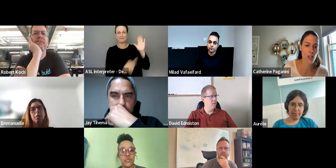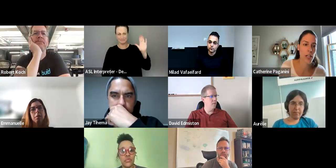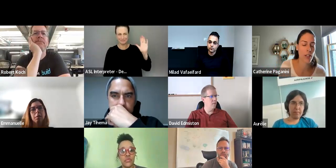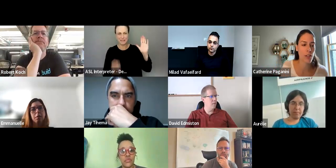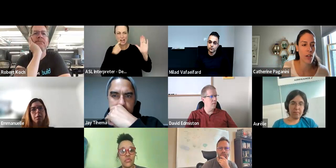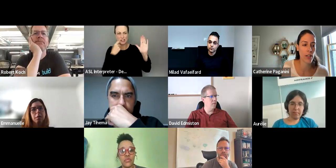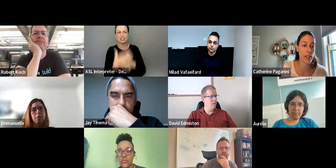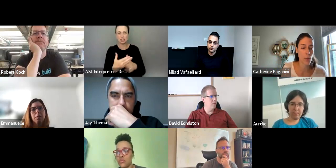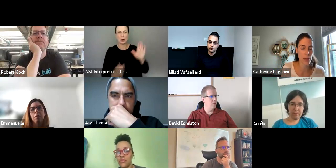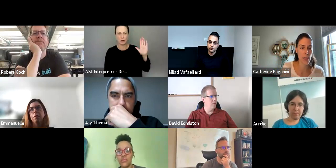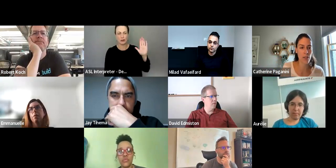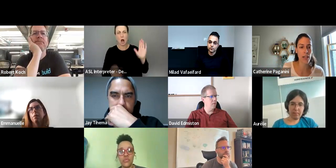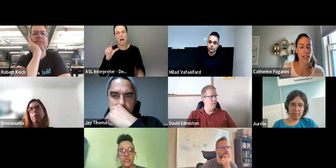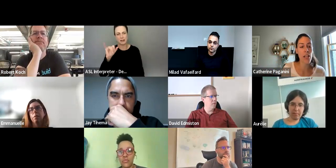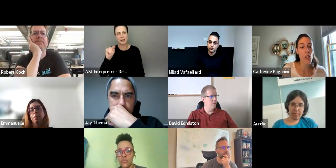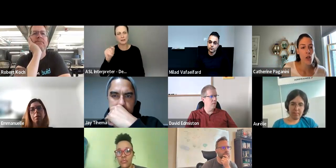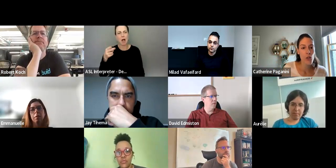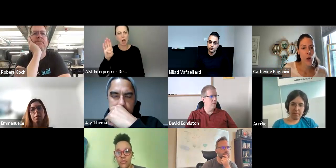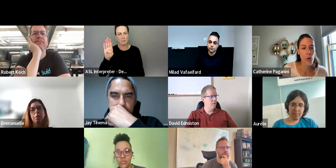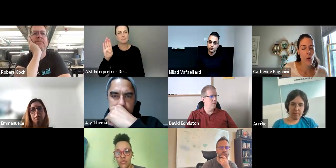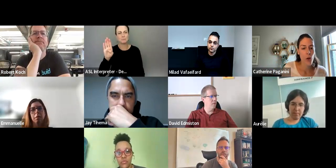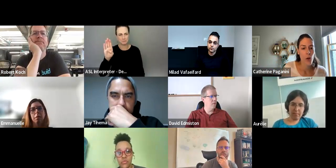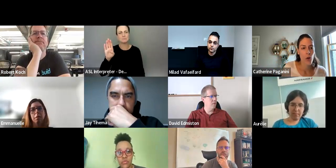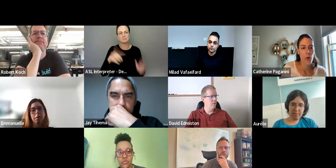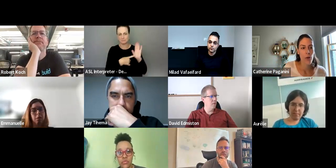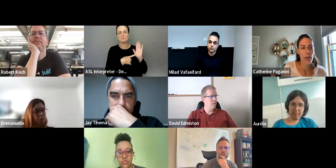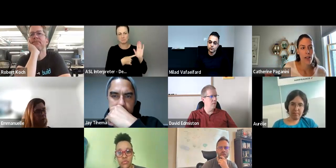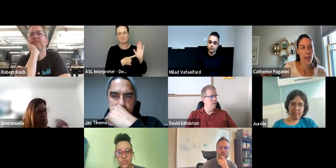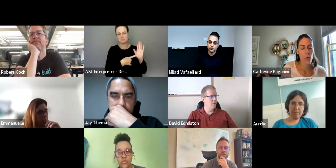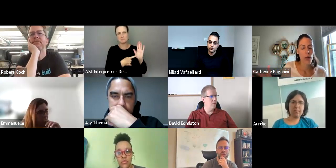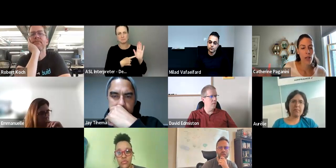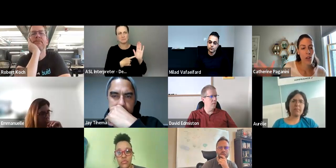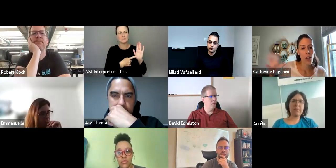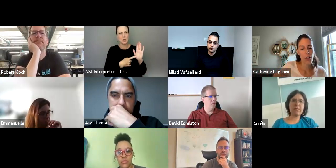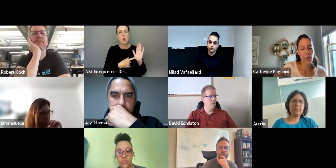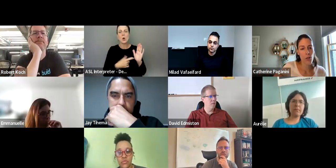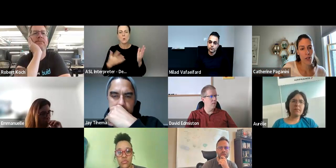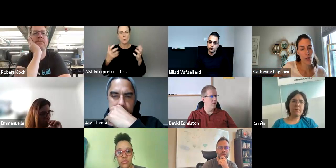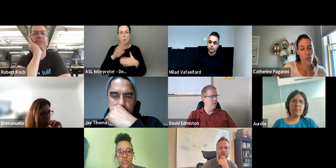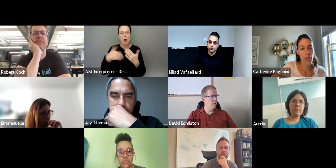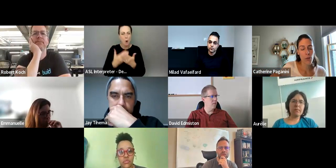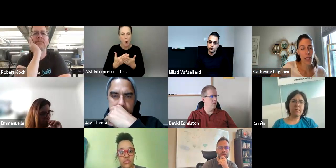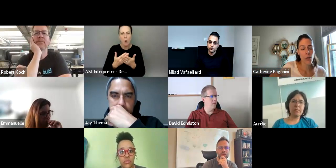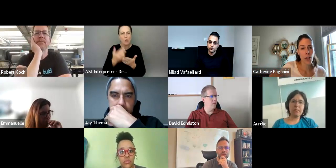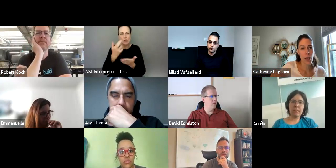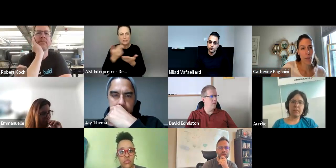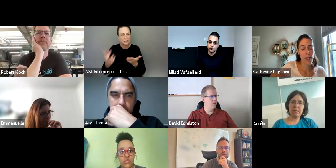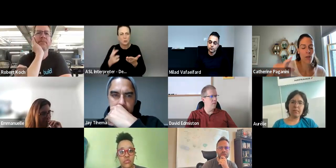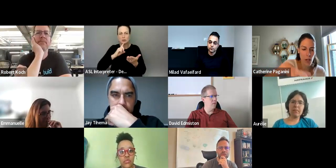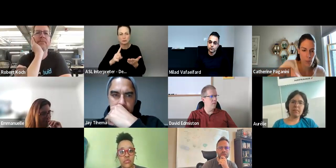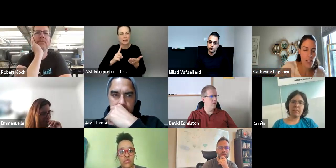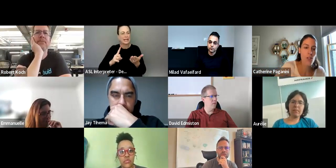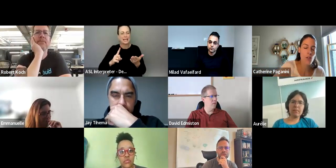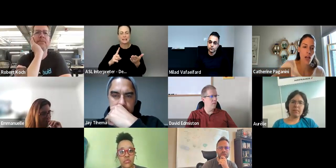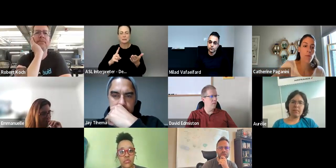that I just shared on GitHub right now, right? So we want all the resources to be really to come, and